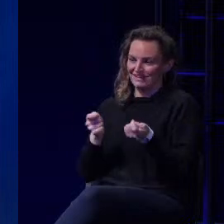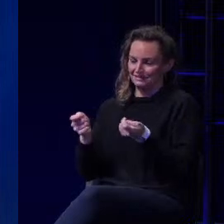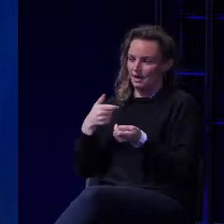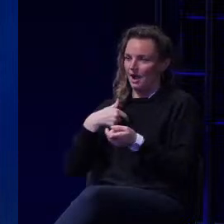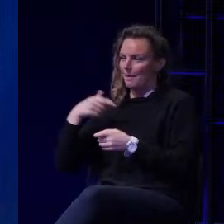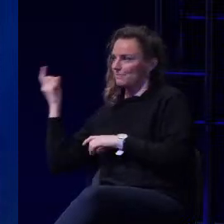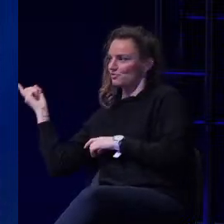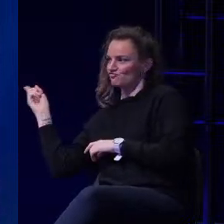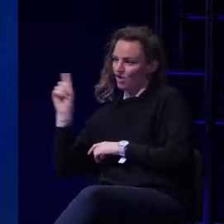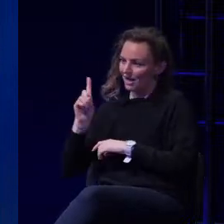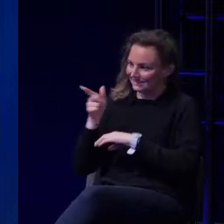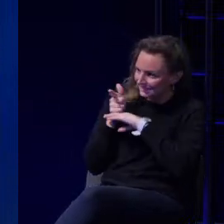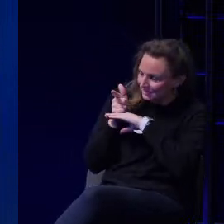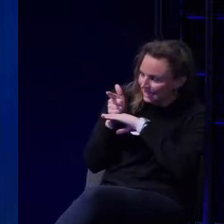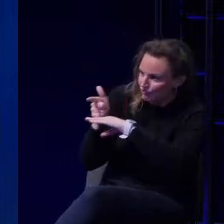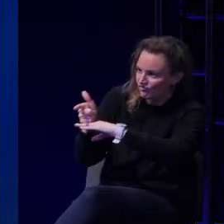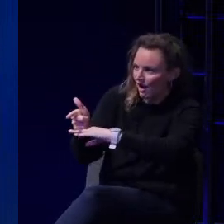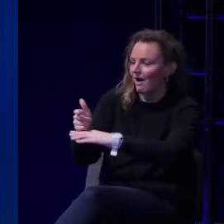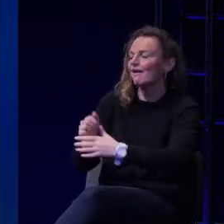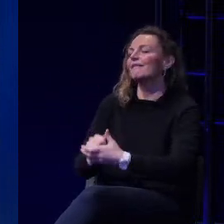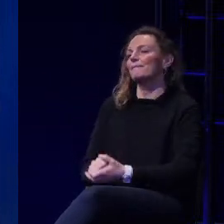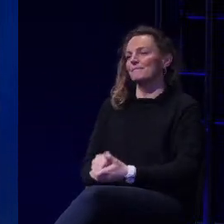camera. Right. Which,